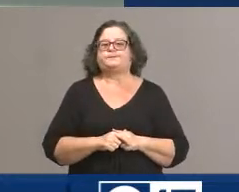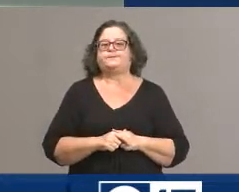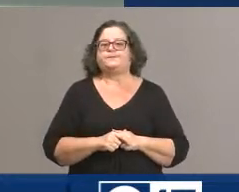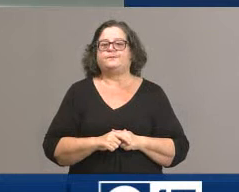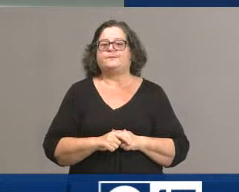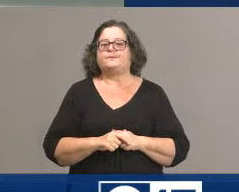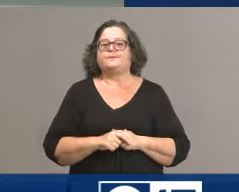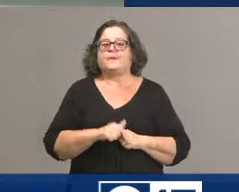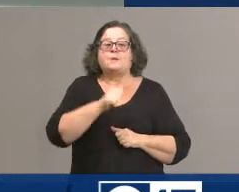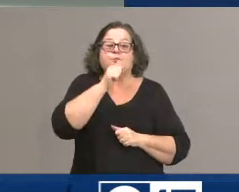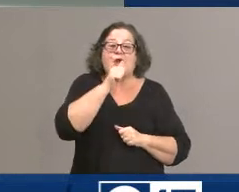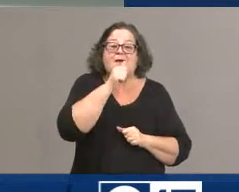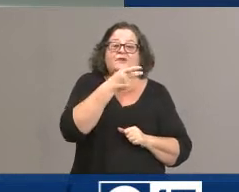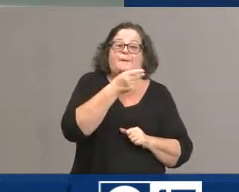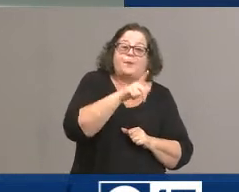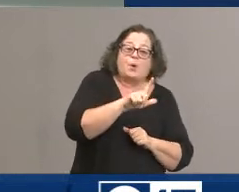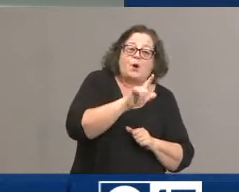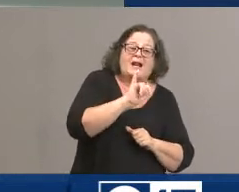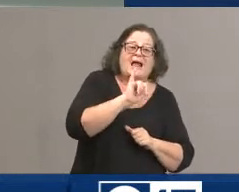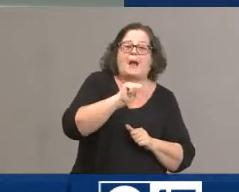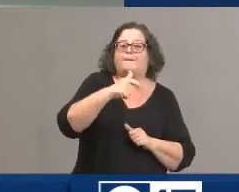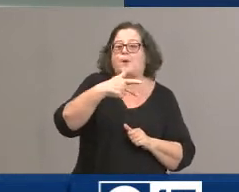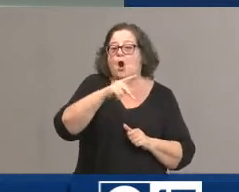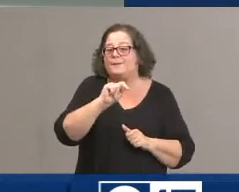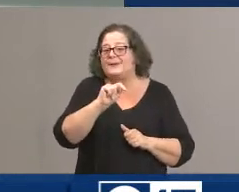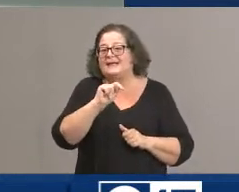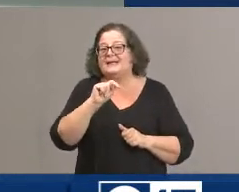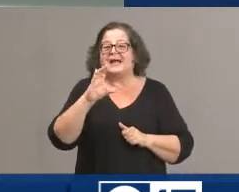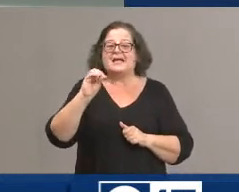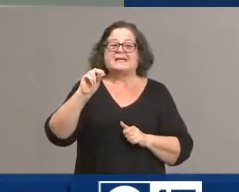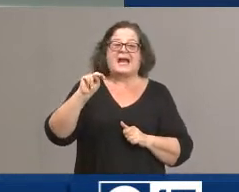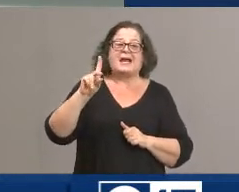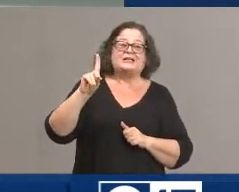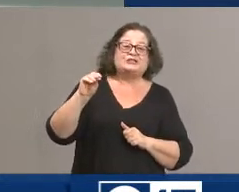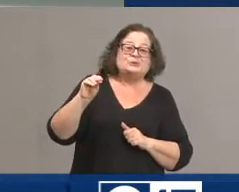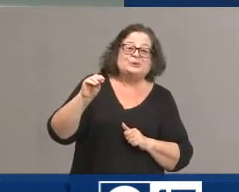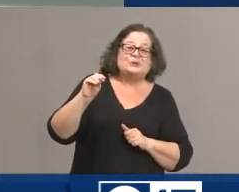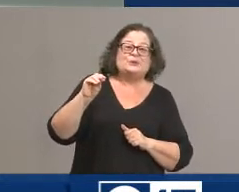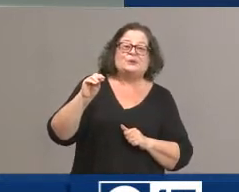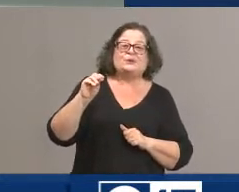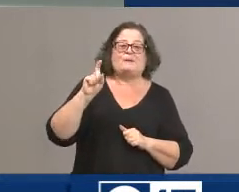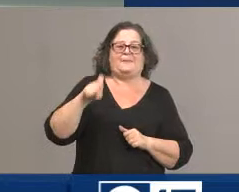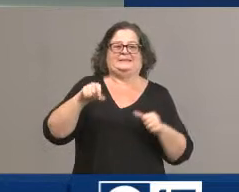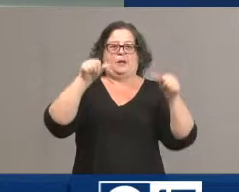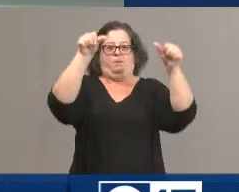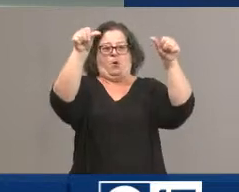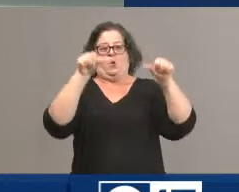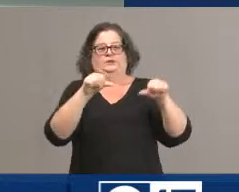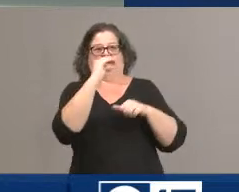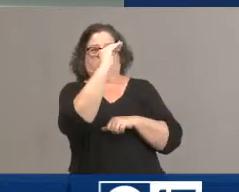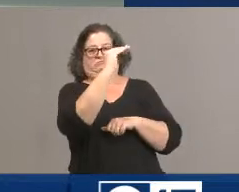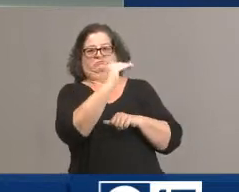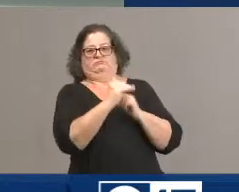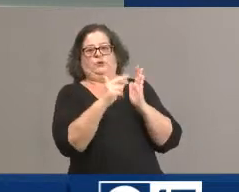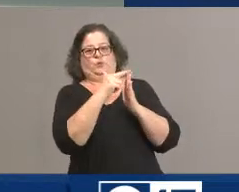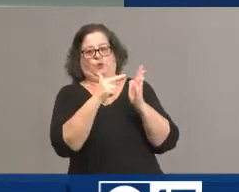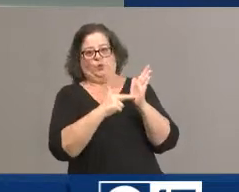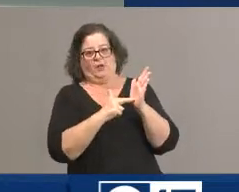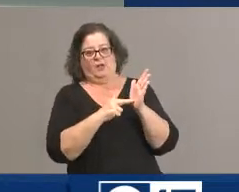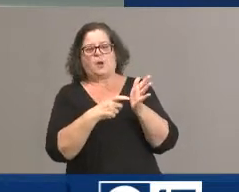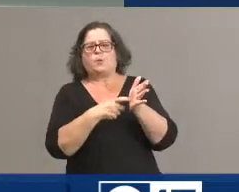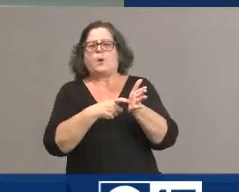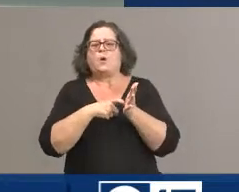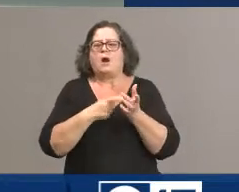and multi-housing complexes must post signage at entrances requiring physical distancing and